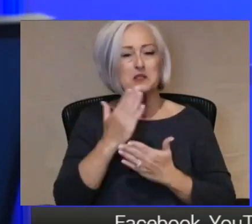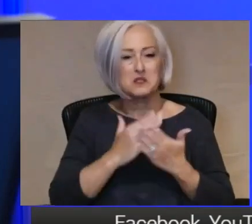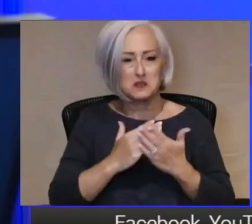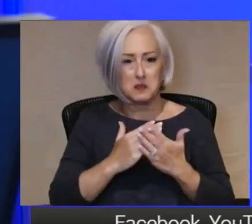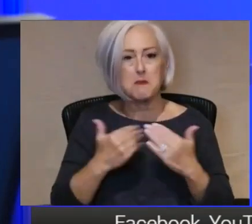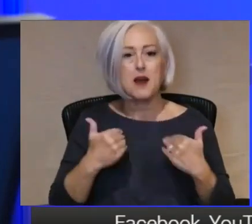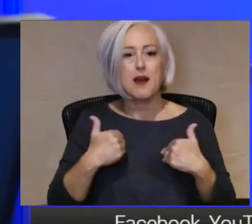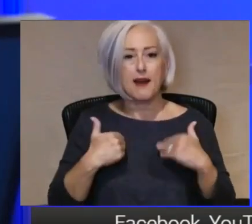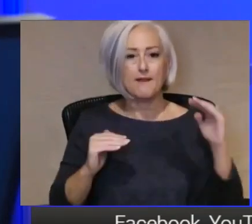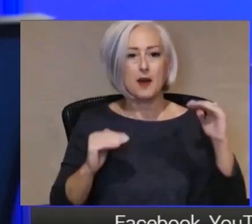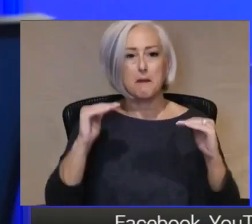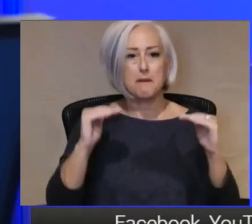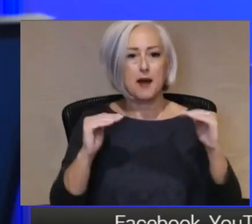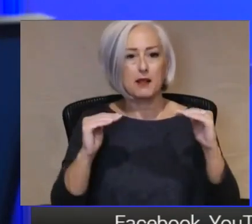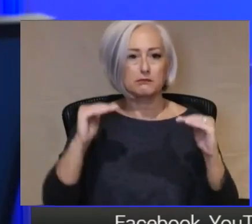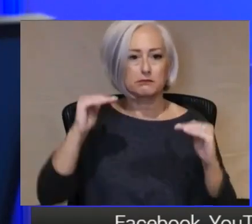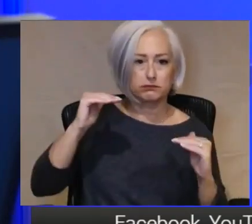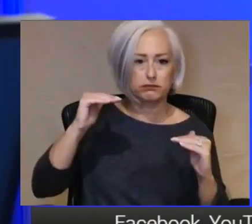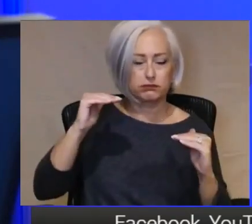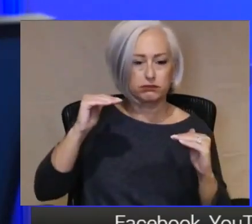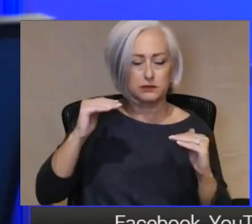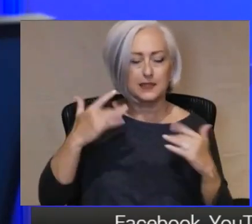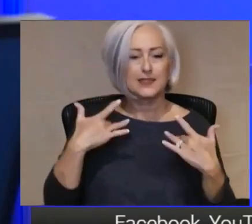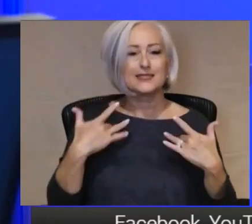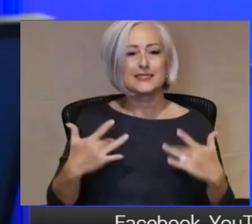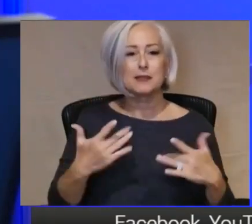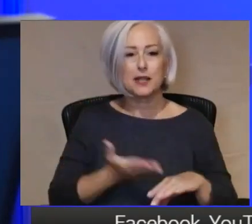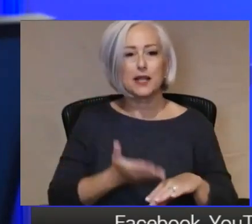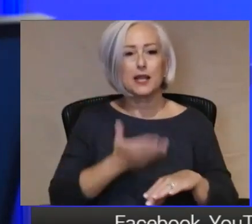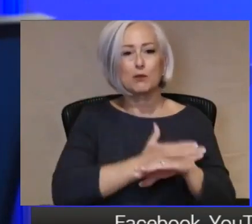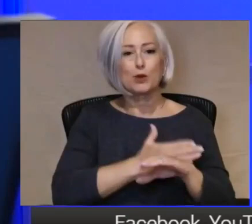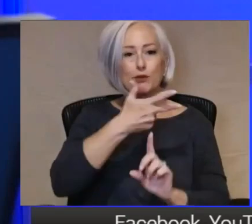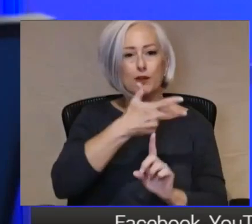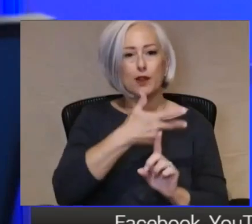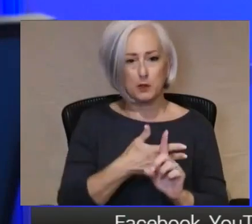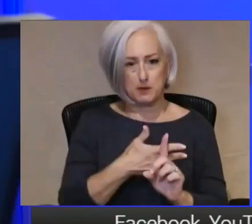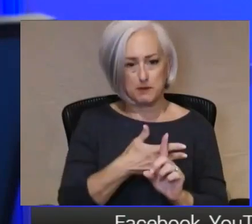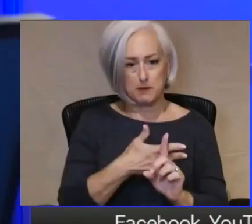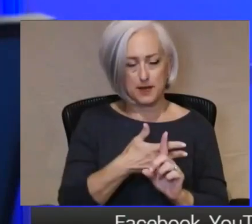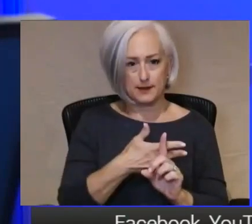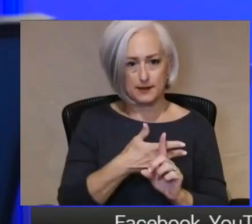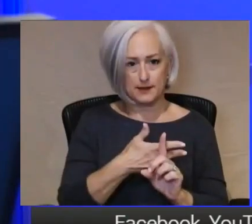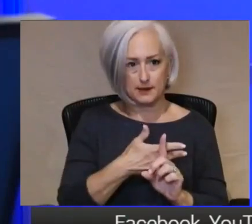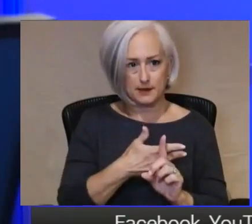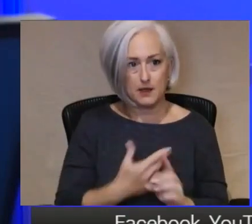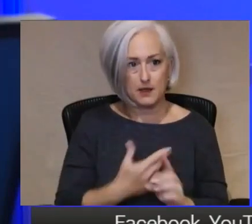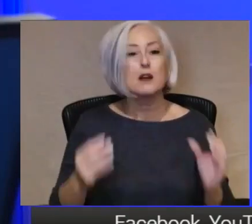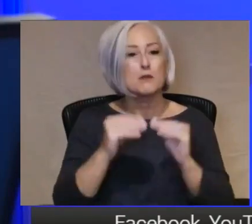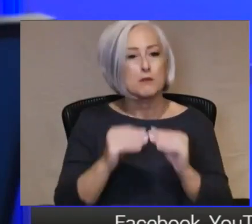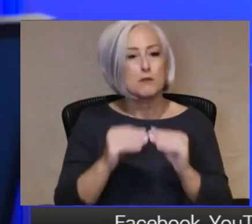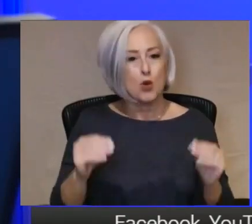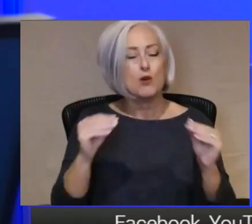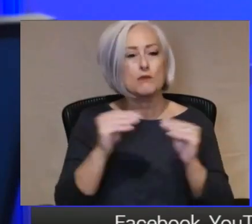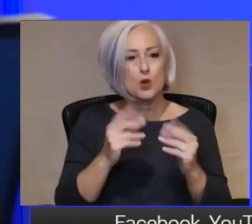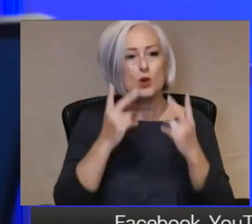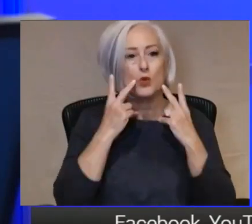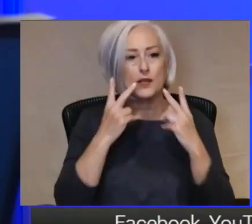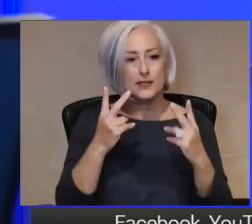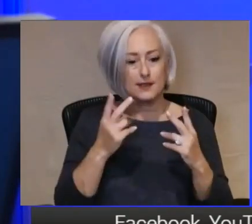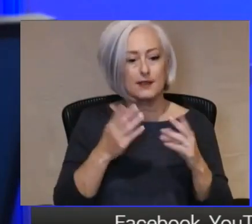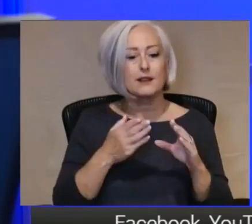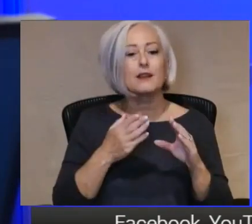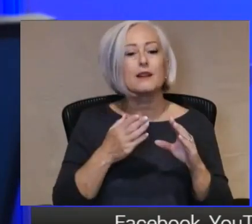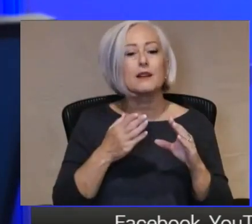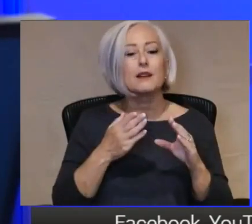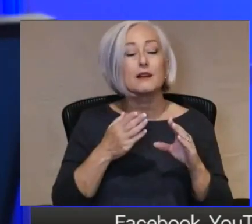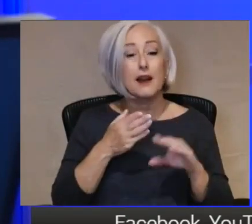by 3 months. And we believe when we start seeing more and more patients at the year, this would have completely resolved, because ultimately